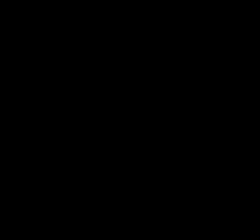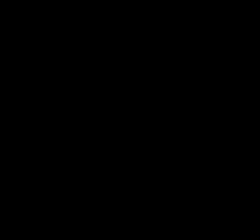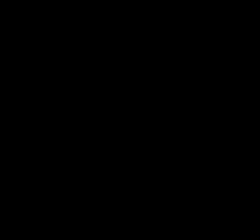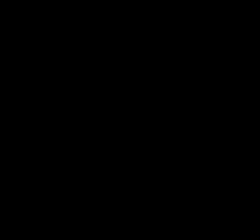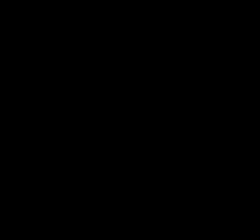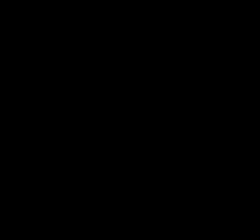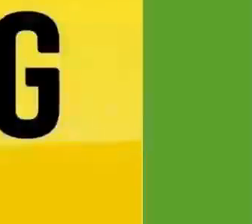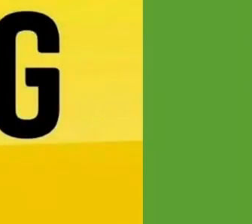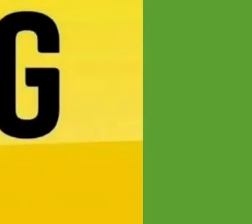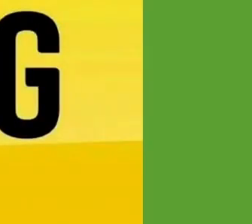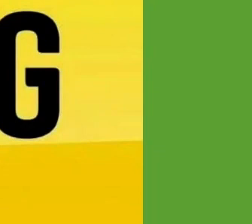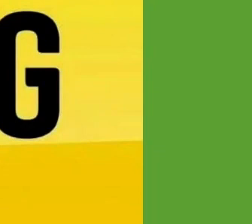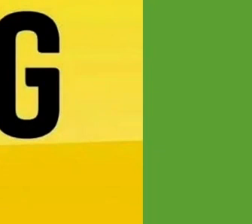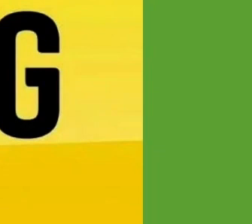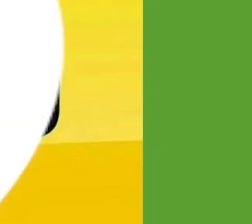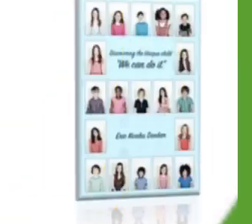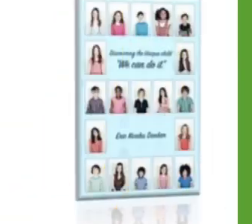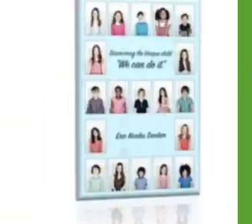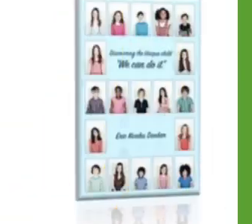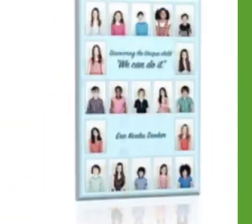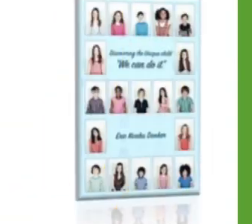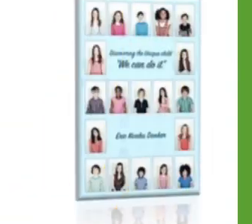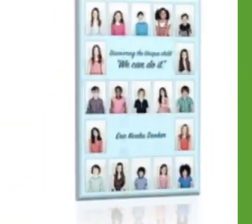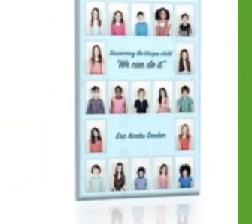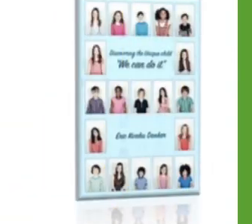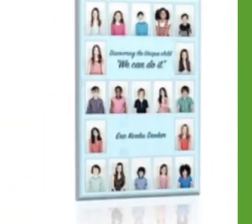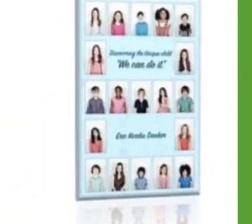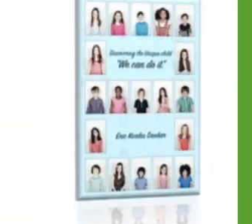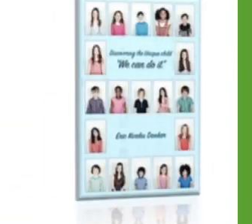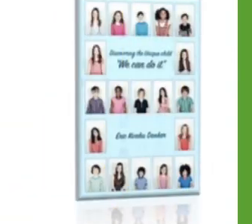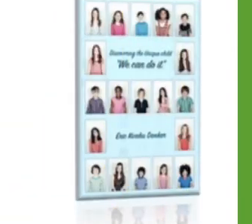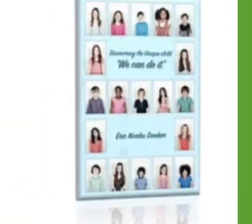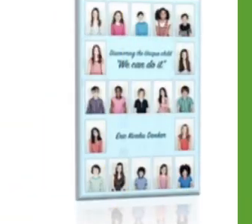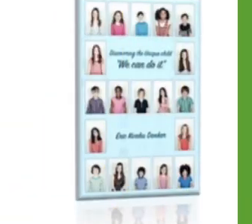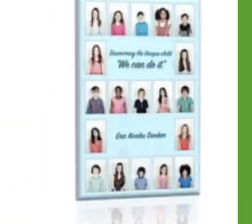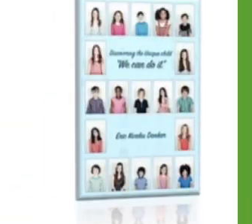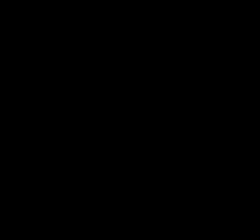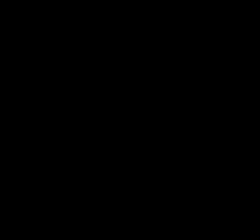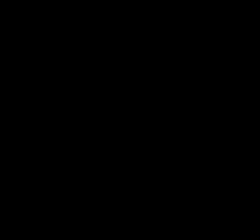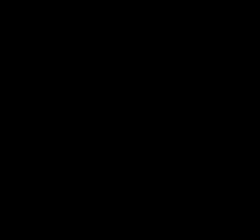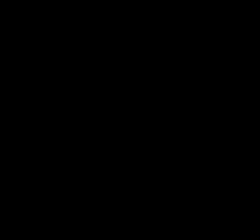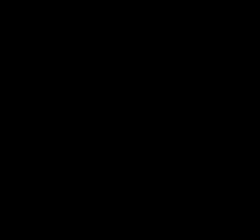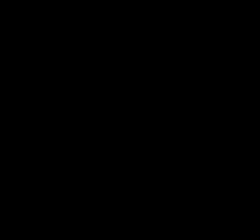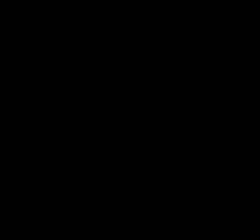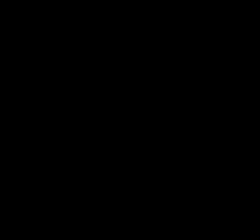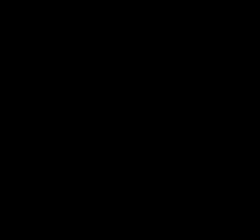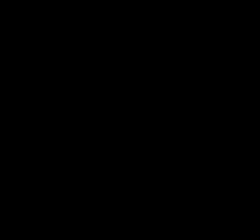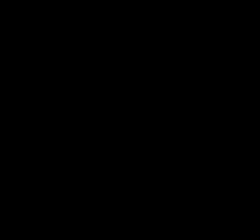visiting Amazon UK to purchase the displayed books to aid our orphanage projects across Africa.